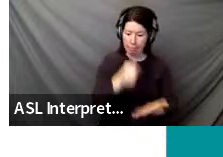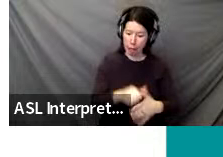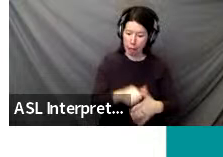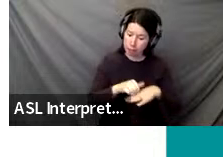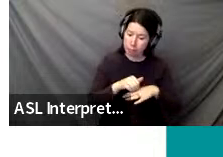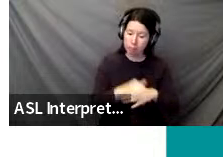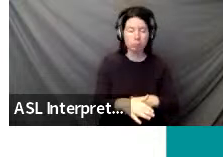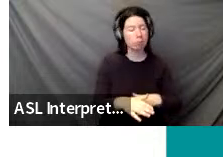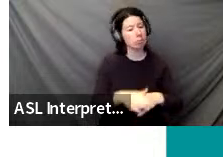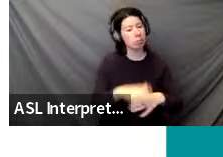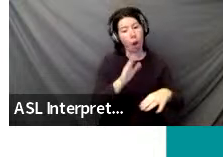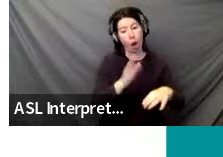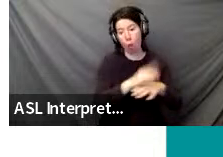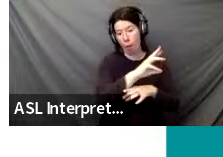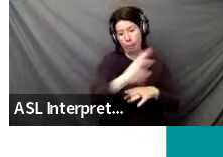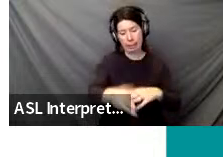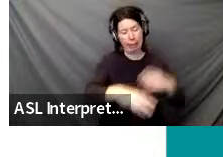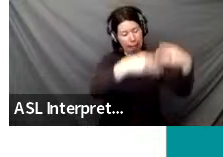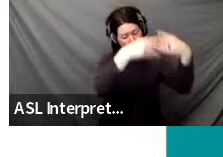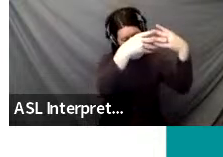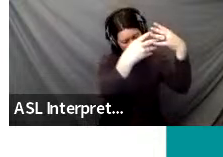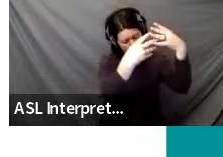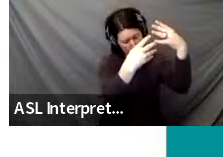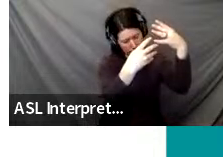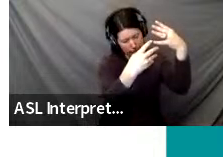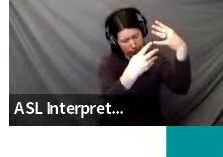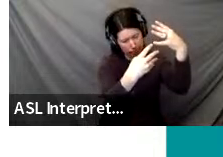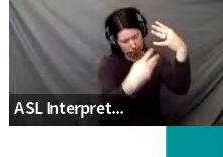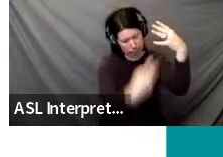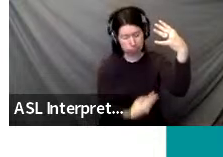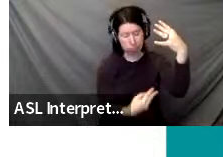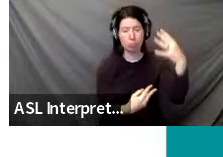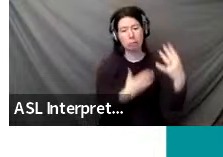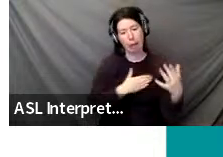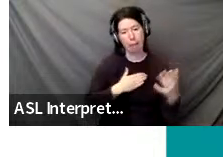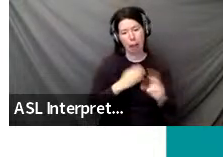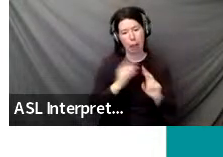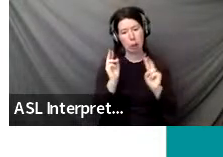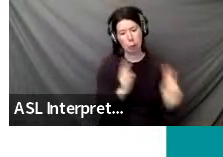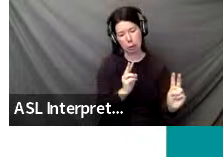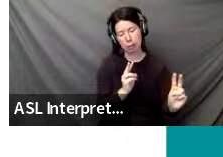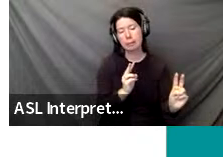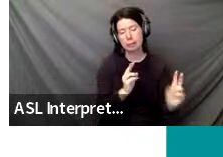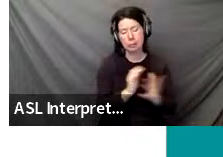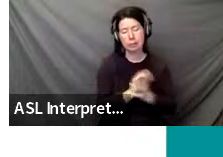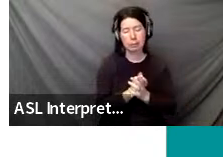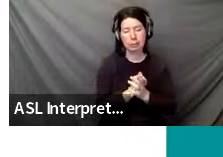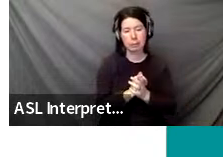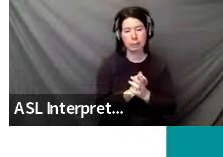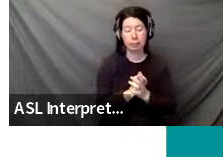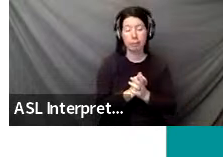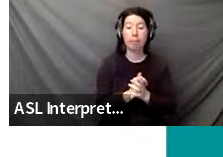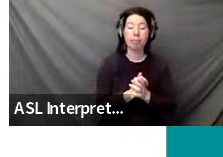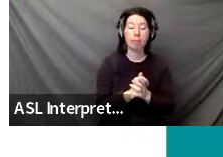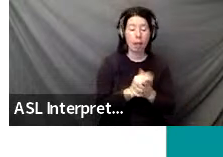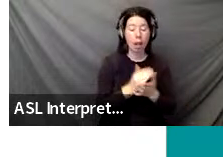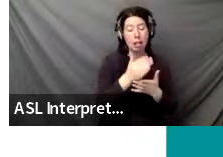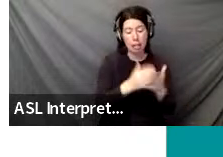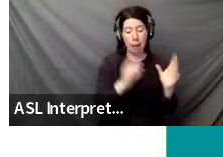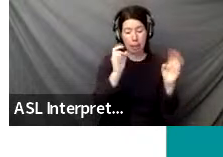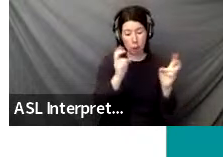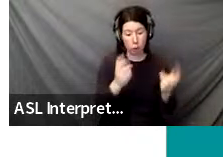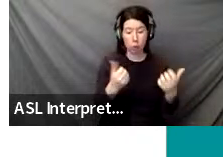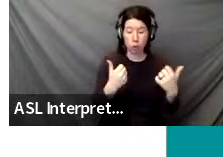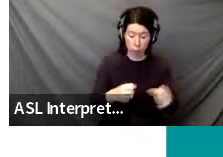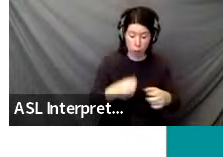on our website. So please visit our website and take a look at that. And we'll, as we resolve some of these issues, we will